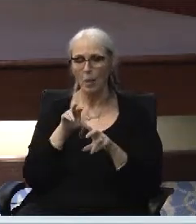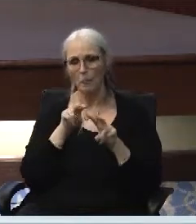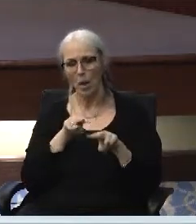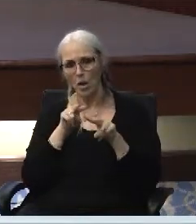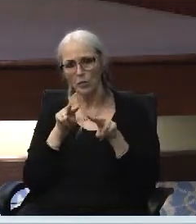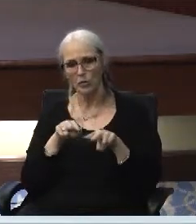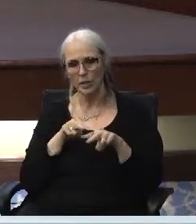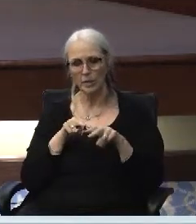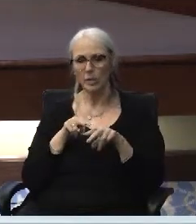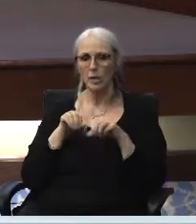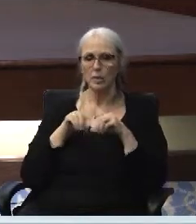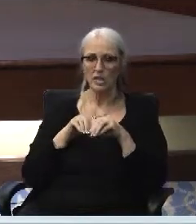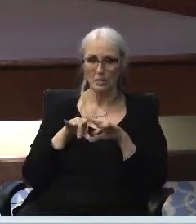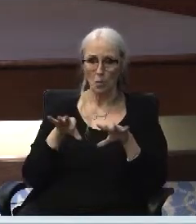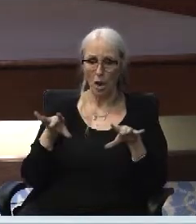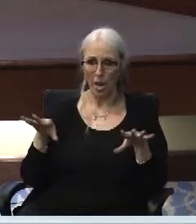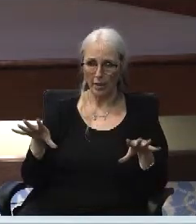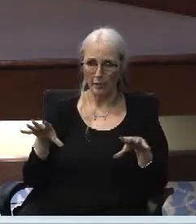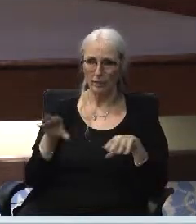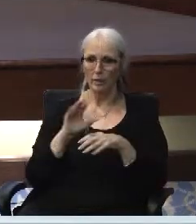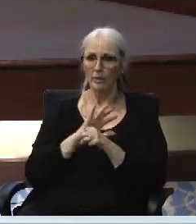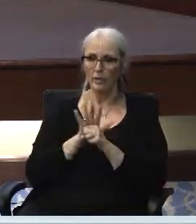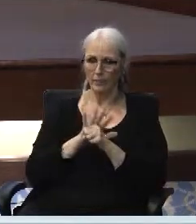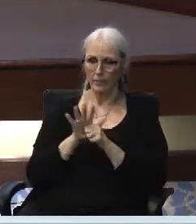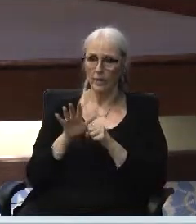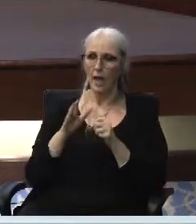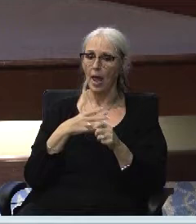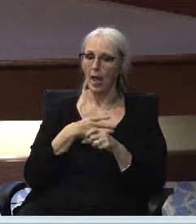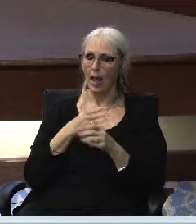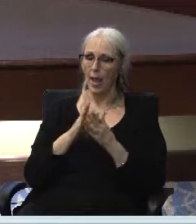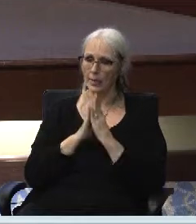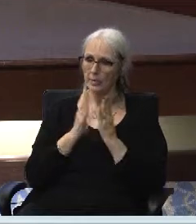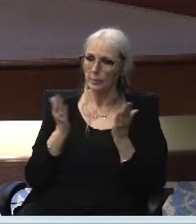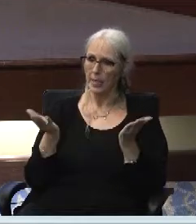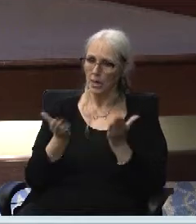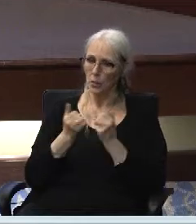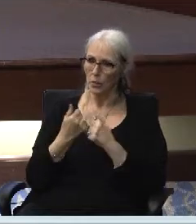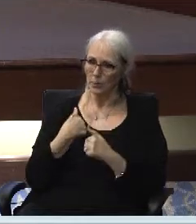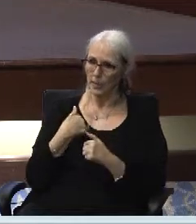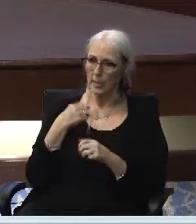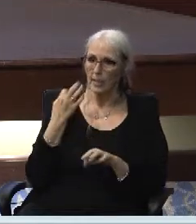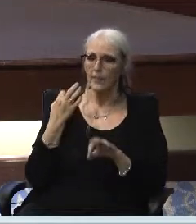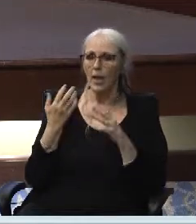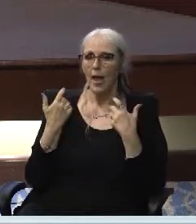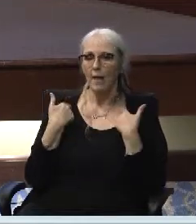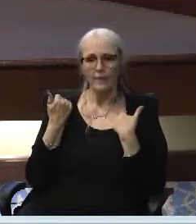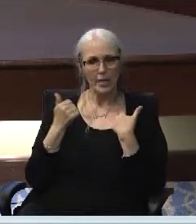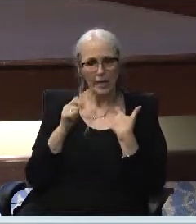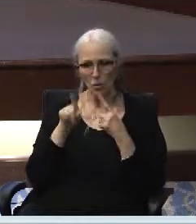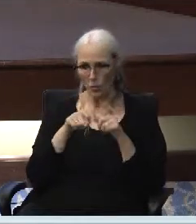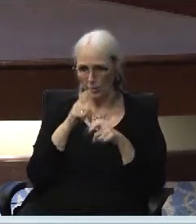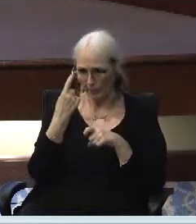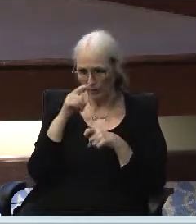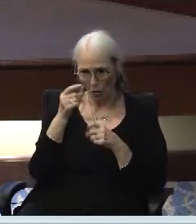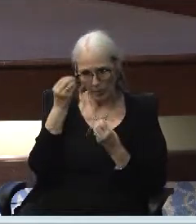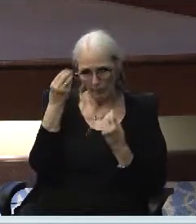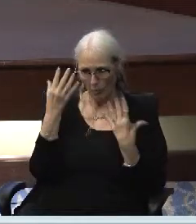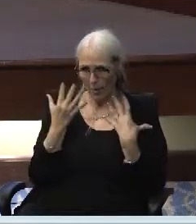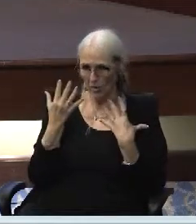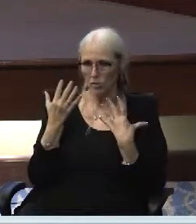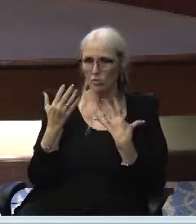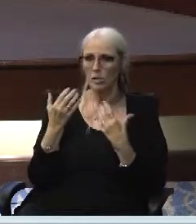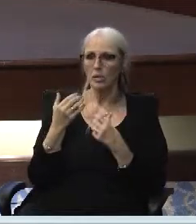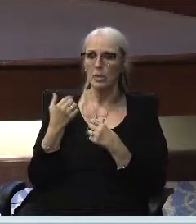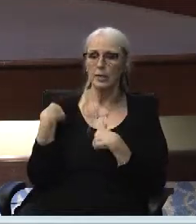McLennan County. Today, I've invited Vaccination to be here with me in case there's any questions specific to the data. Since April, there has been